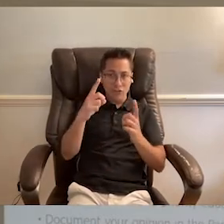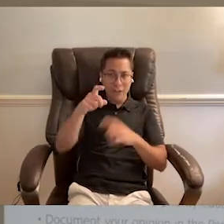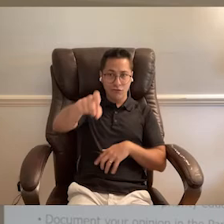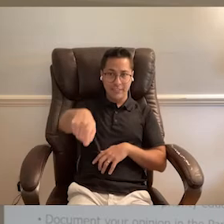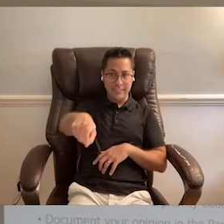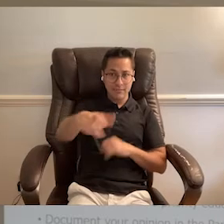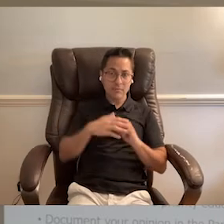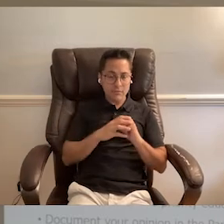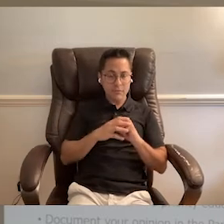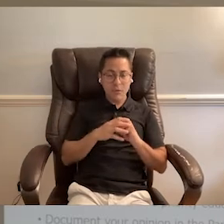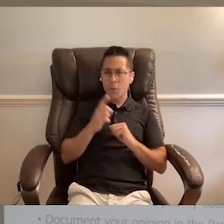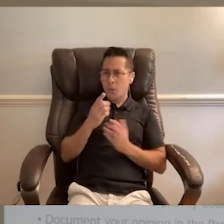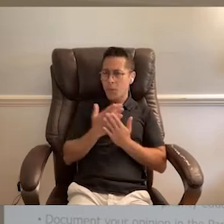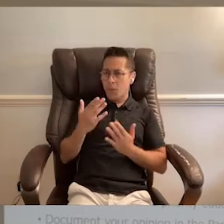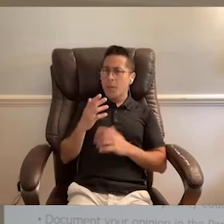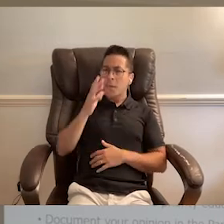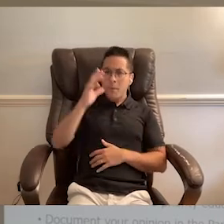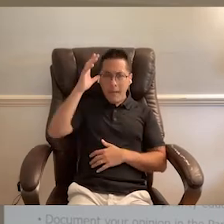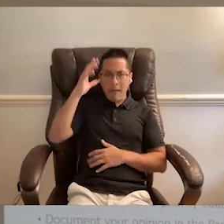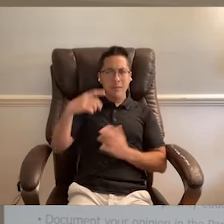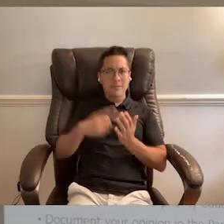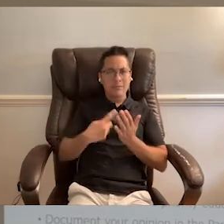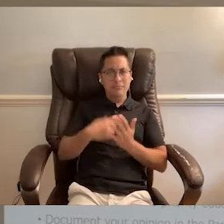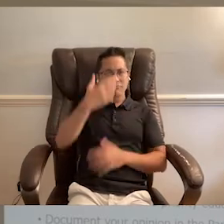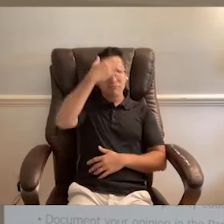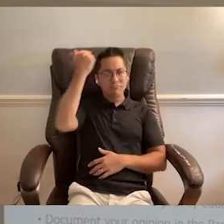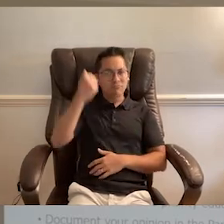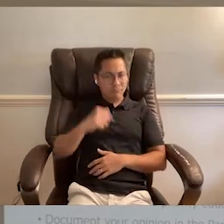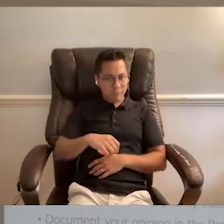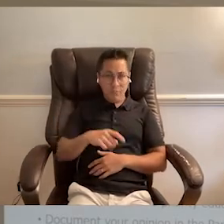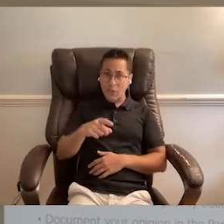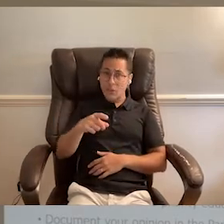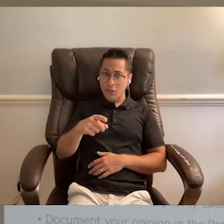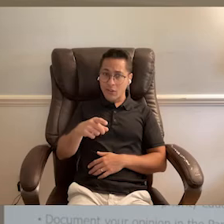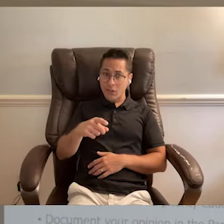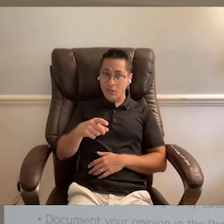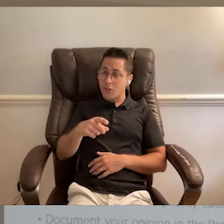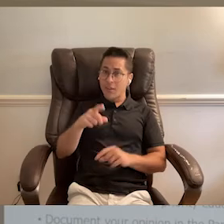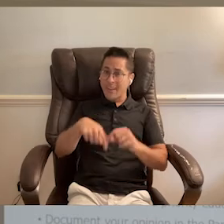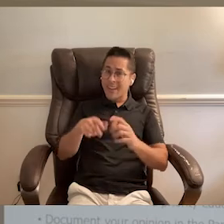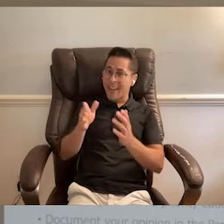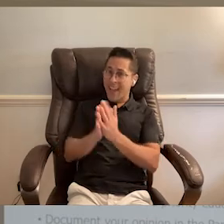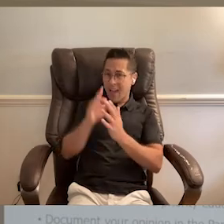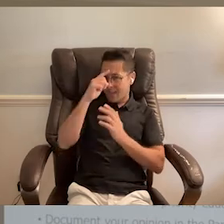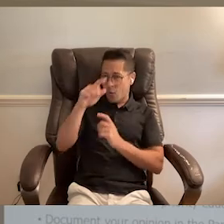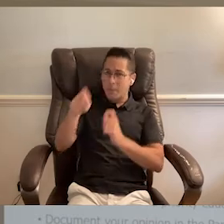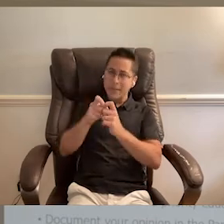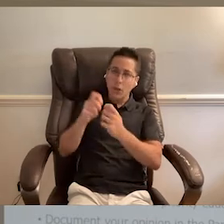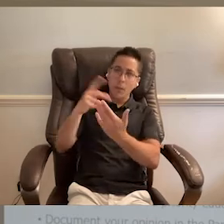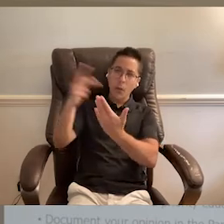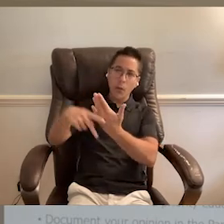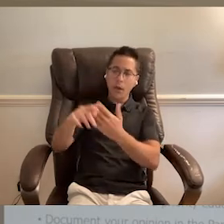parents often forget, you cannot ask for a particular program. Like, you can't say, I want you to